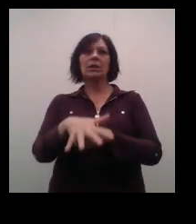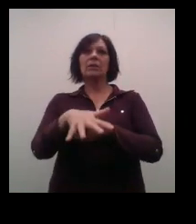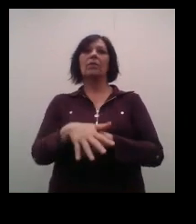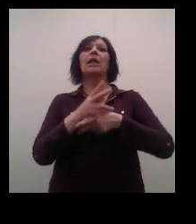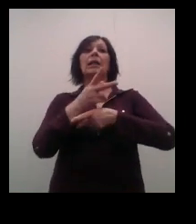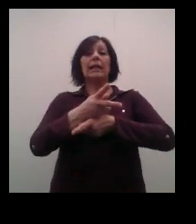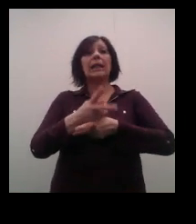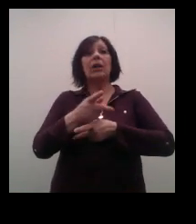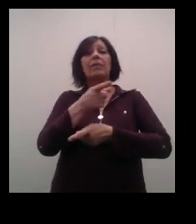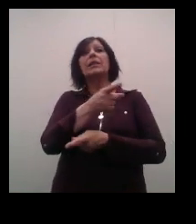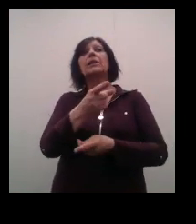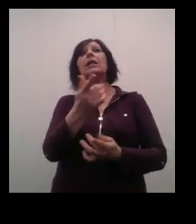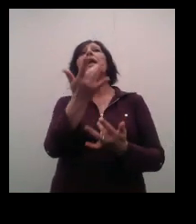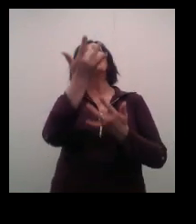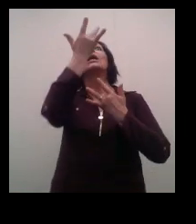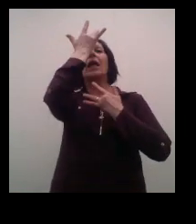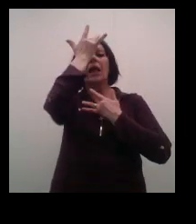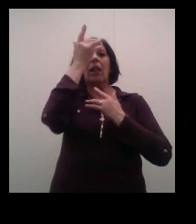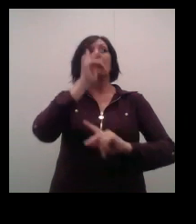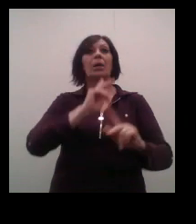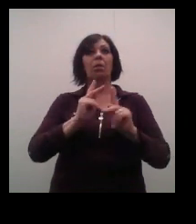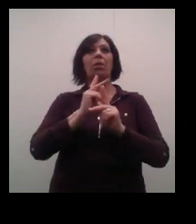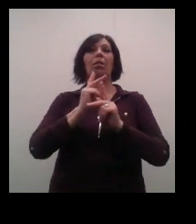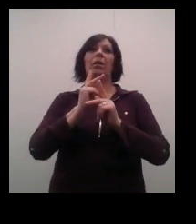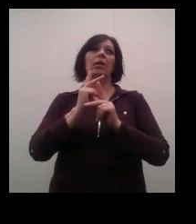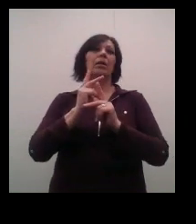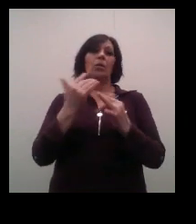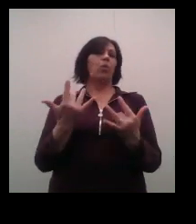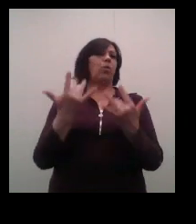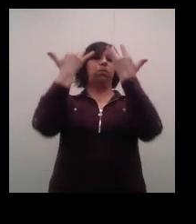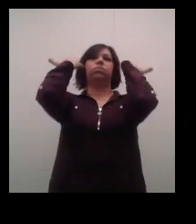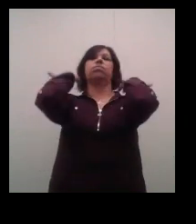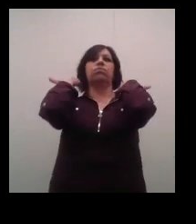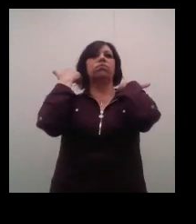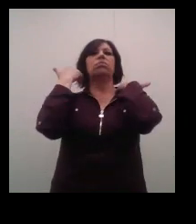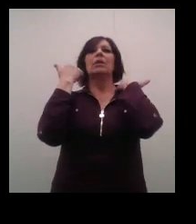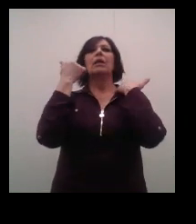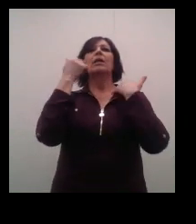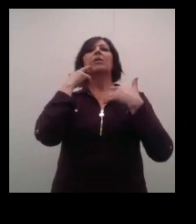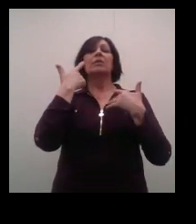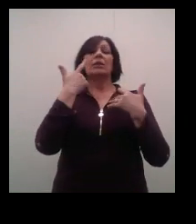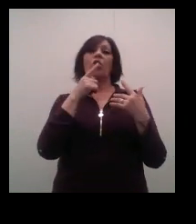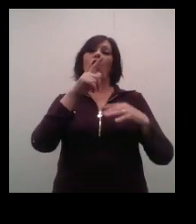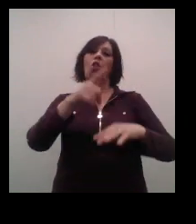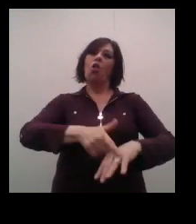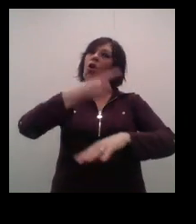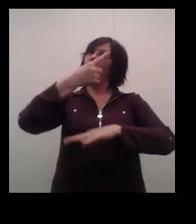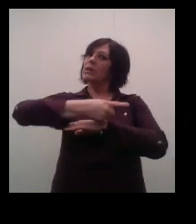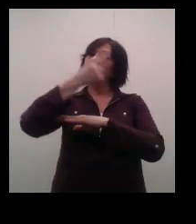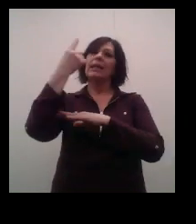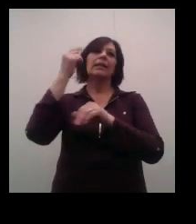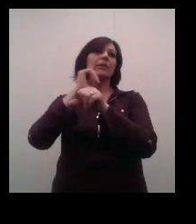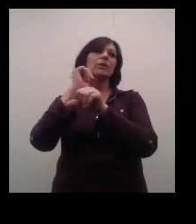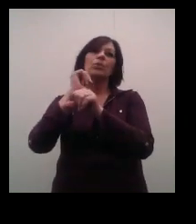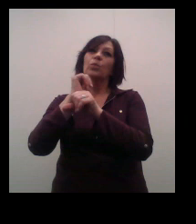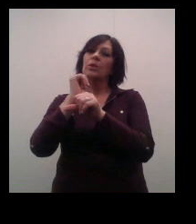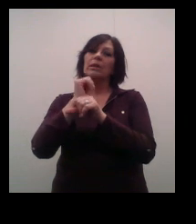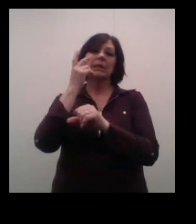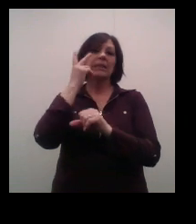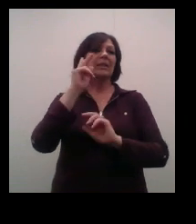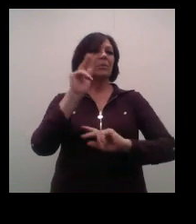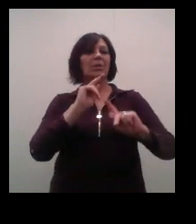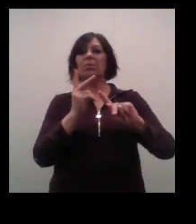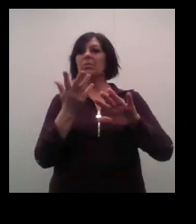these very ill people, and really long days in the ICU, and seeing